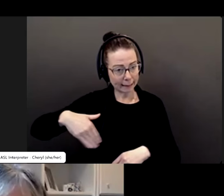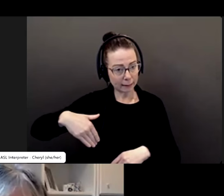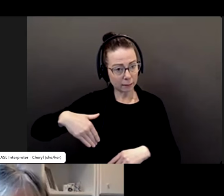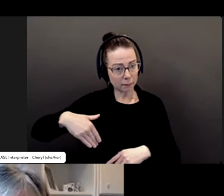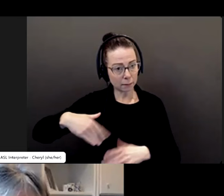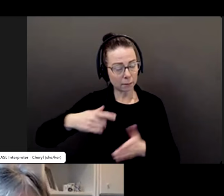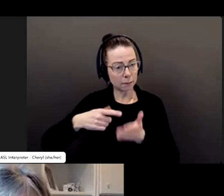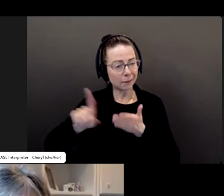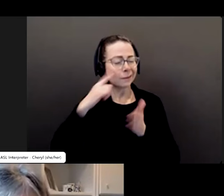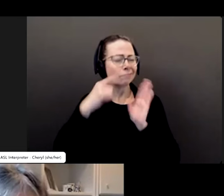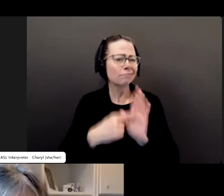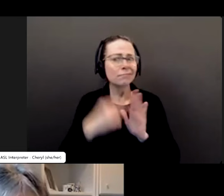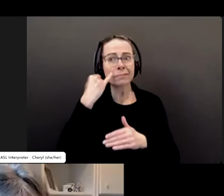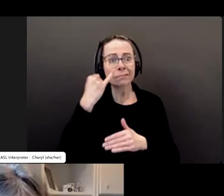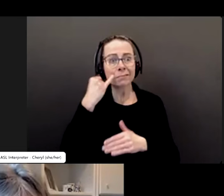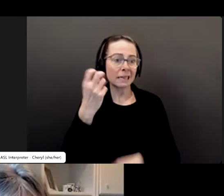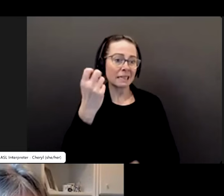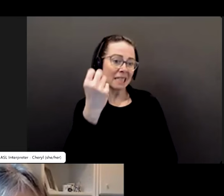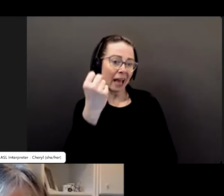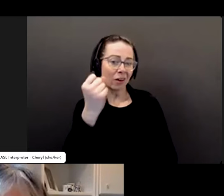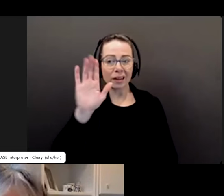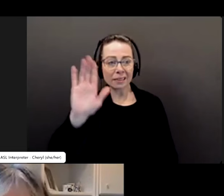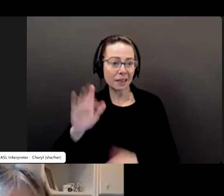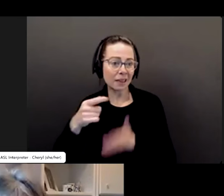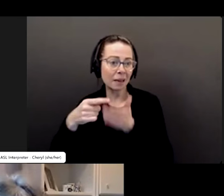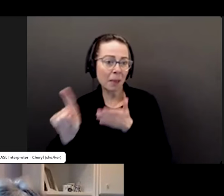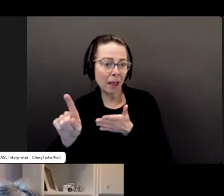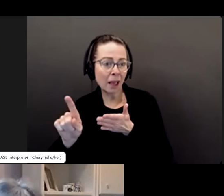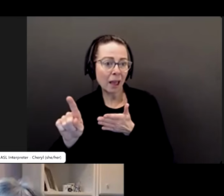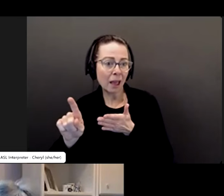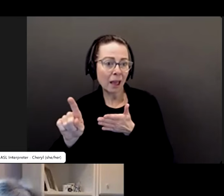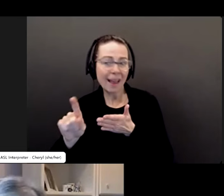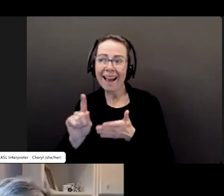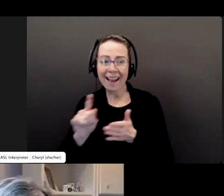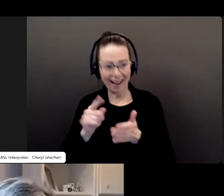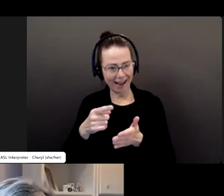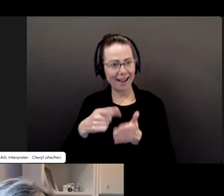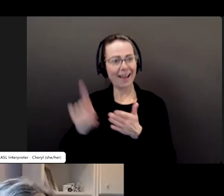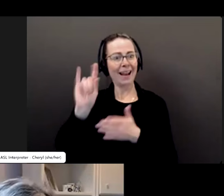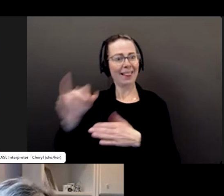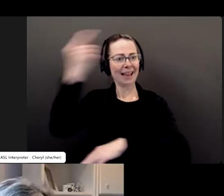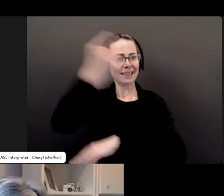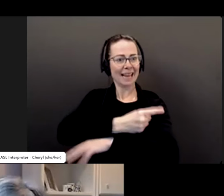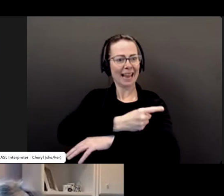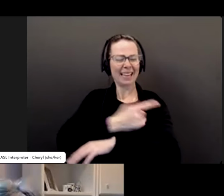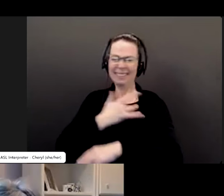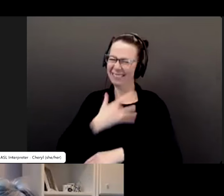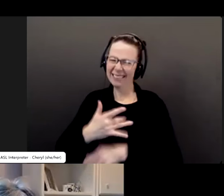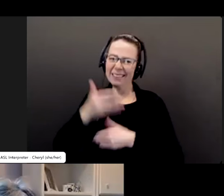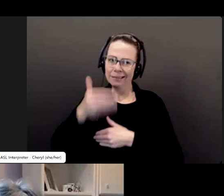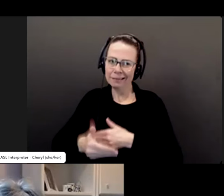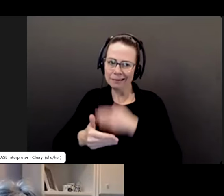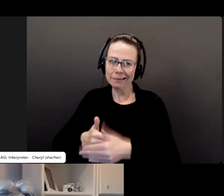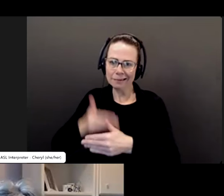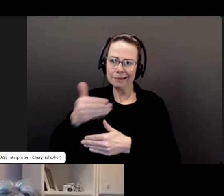say the transaction won't occur until the next business day. And possibly that might be why they're getting late payment charges. So I just thought I